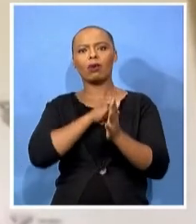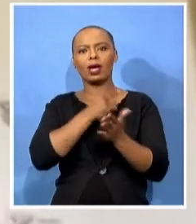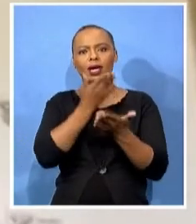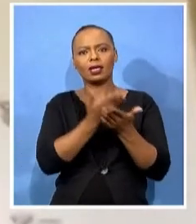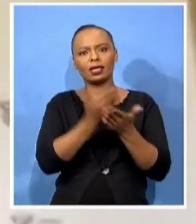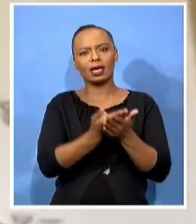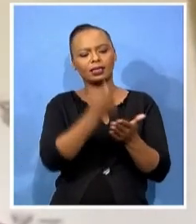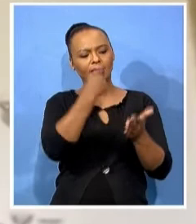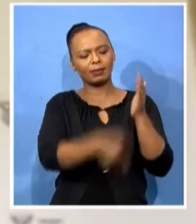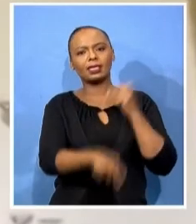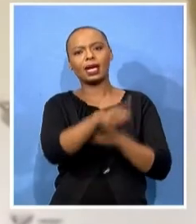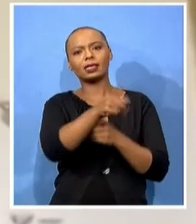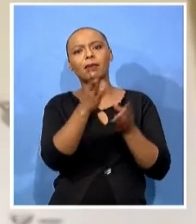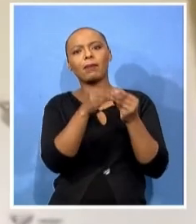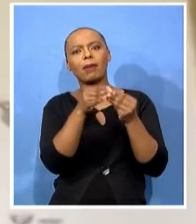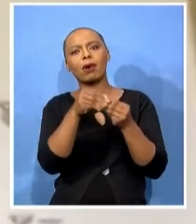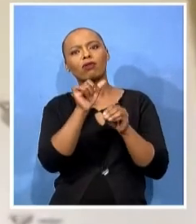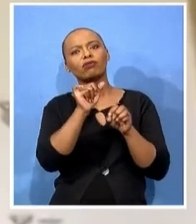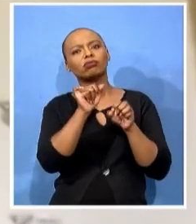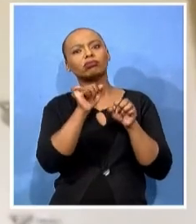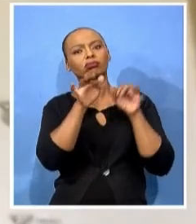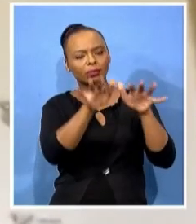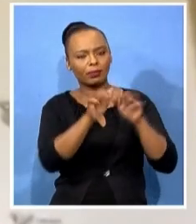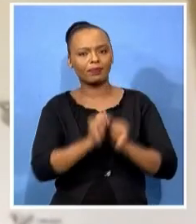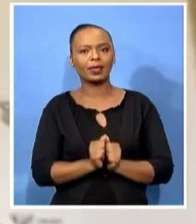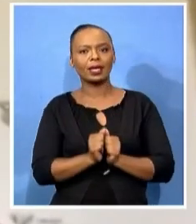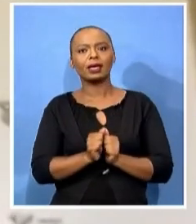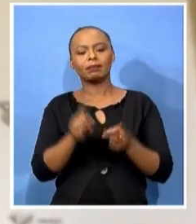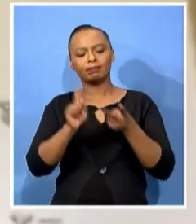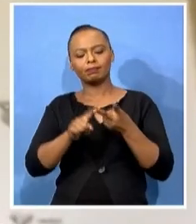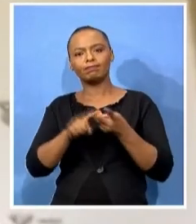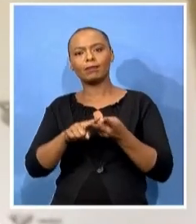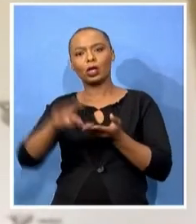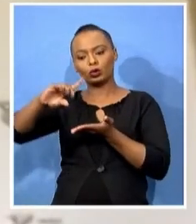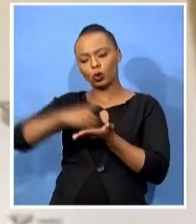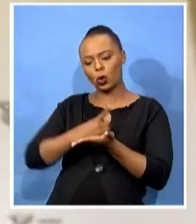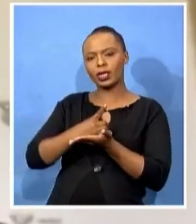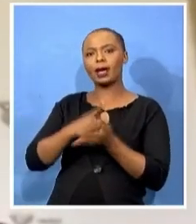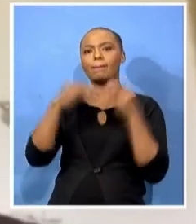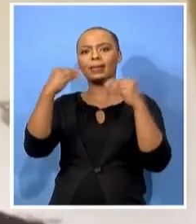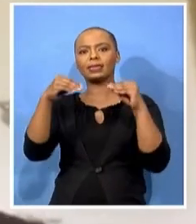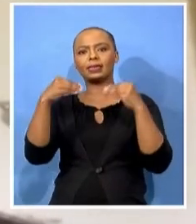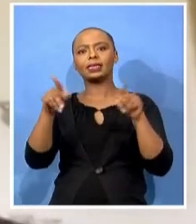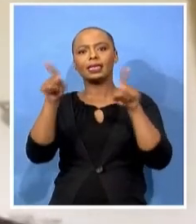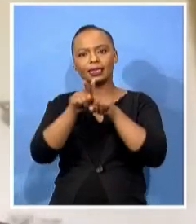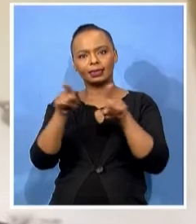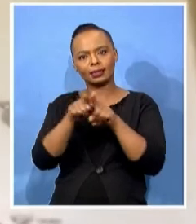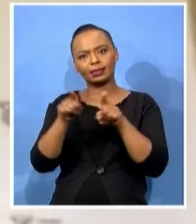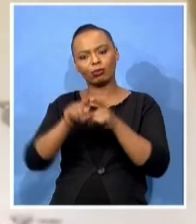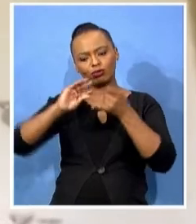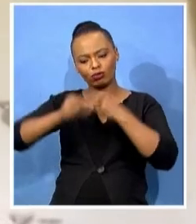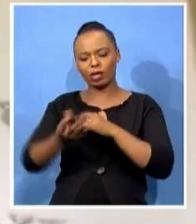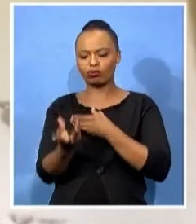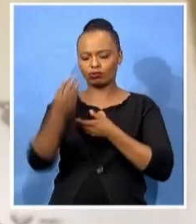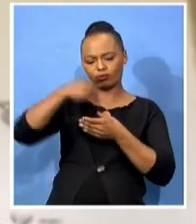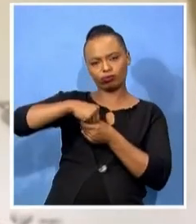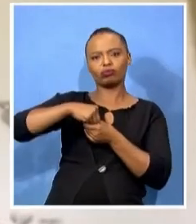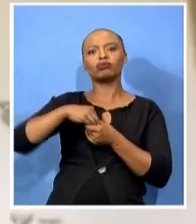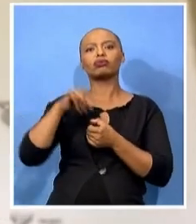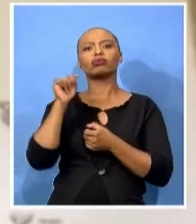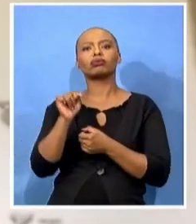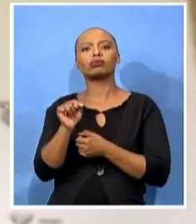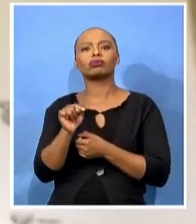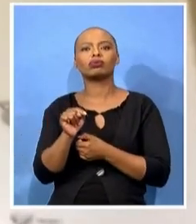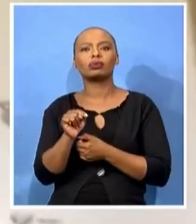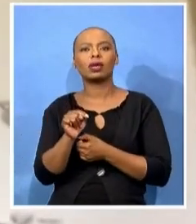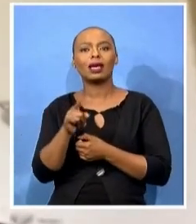get donors, business to also make their own contributions. And so these together could be work